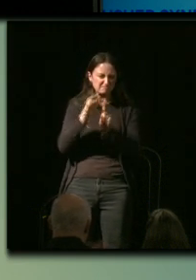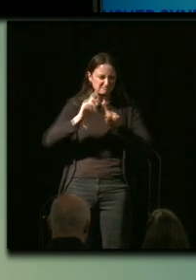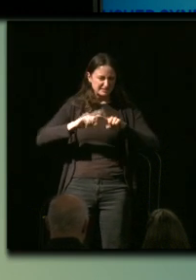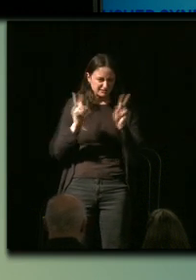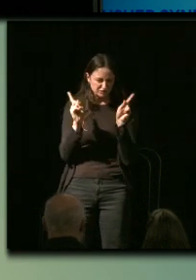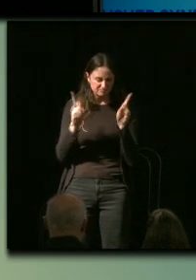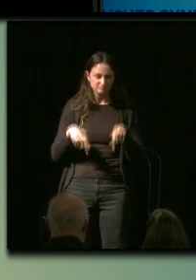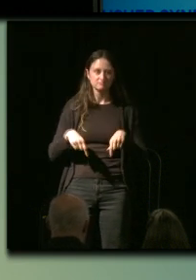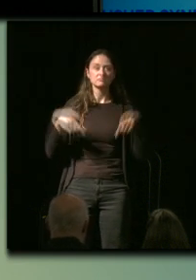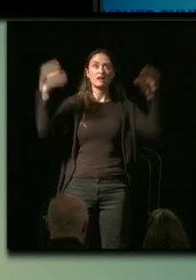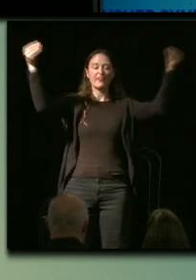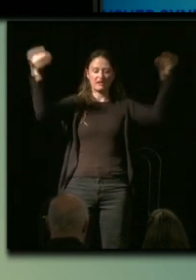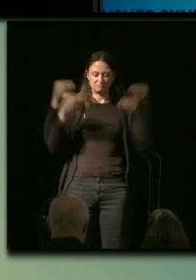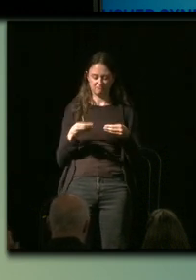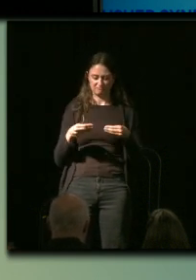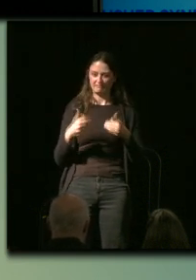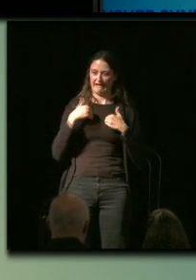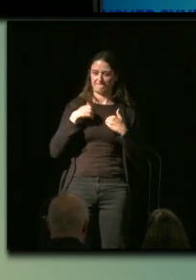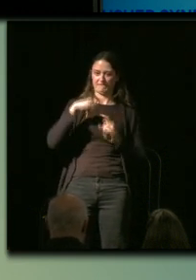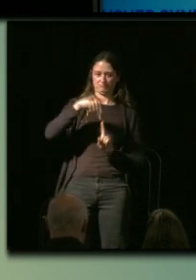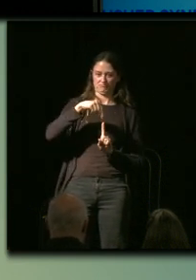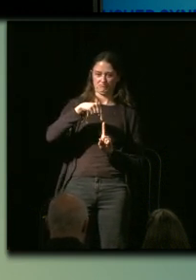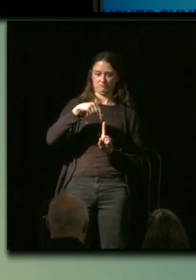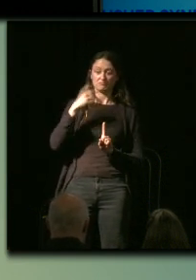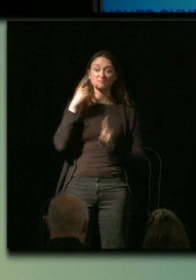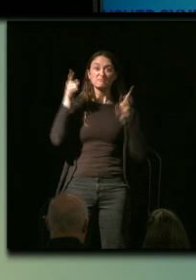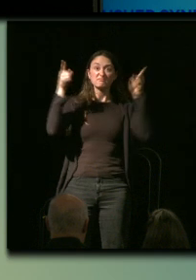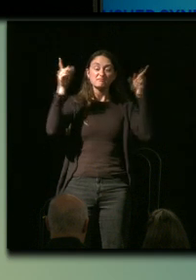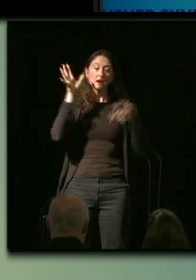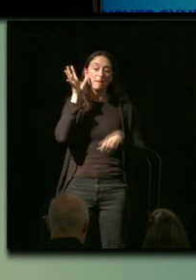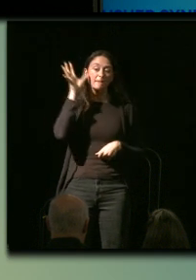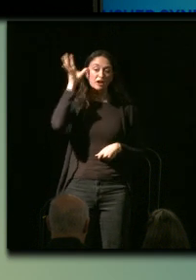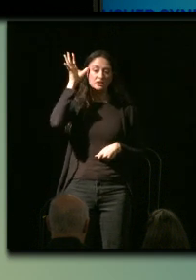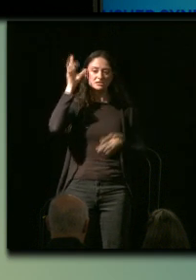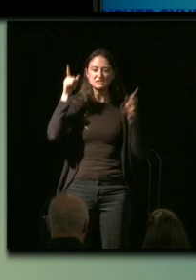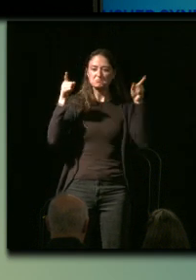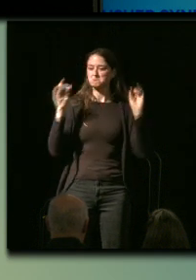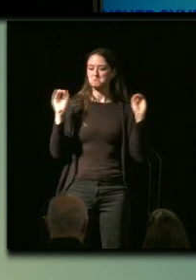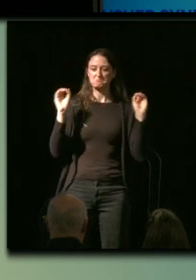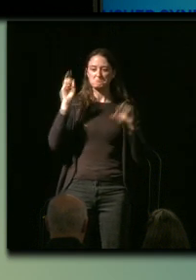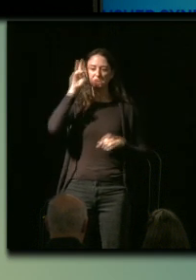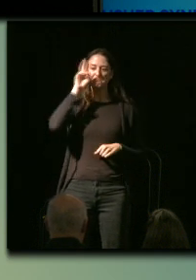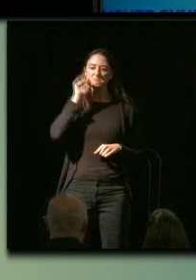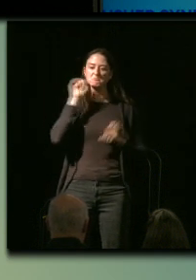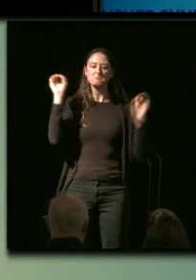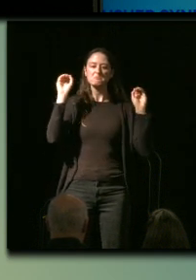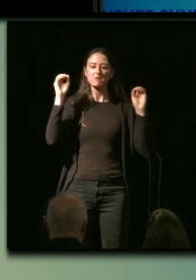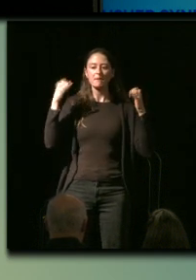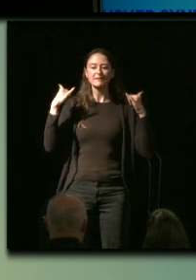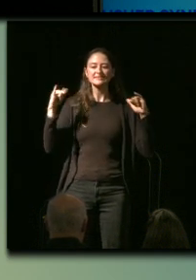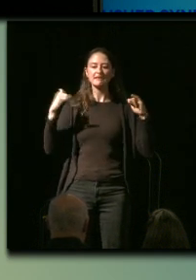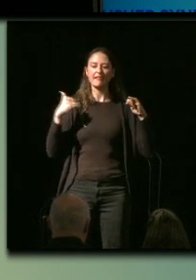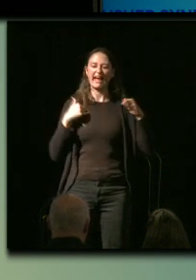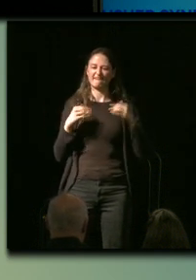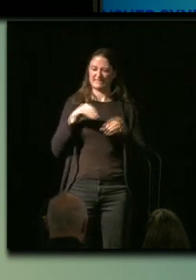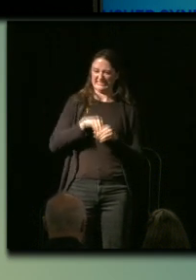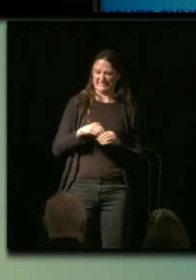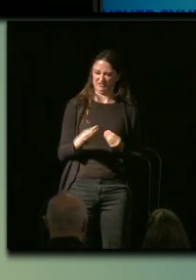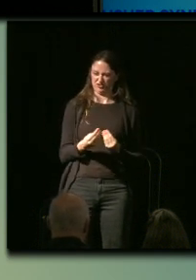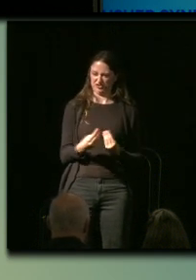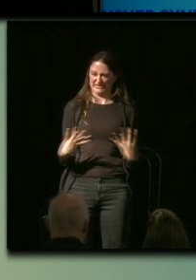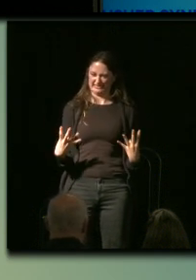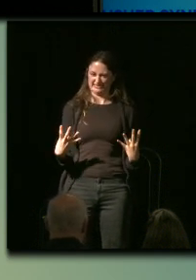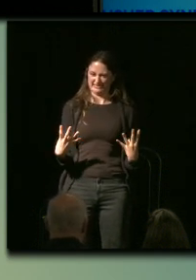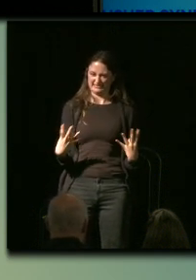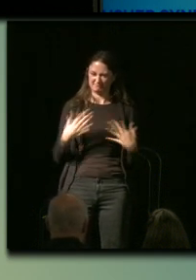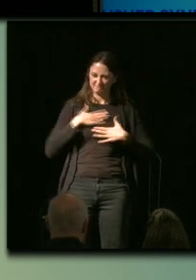type 2 carriers. They don't have Usher syndrome themselves. The child with Usher syndrome inherited a misspelling from both parents